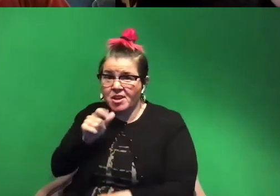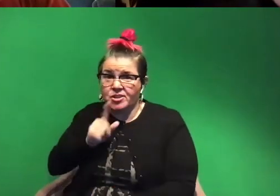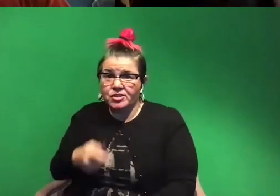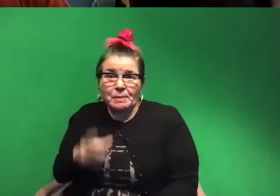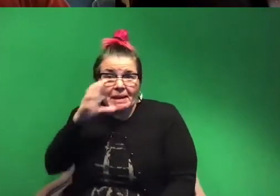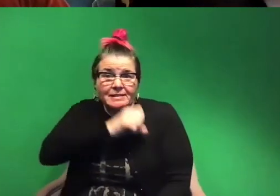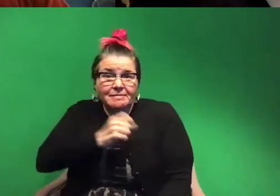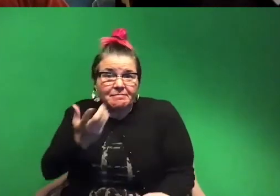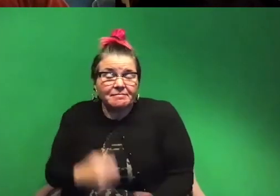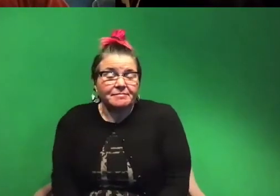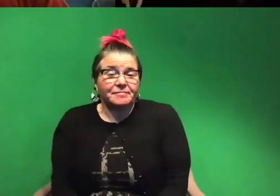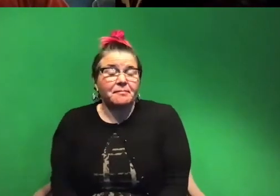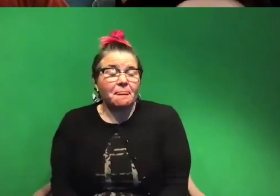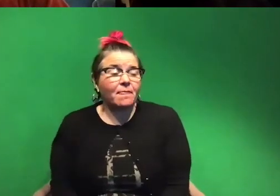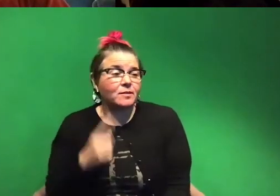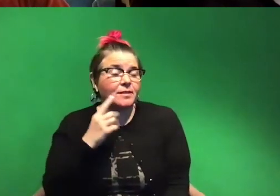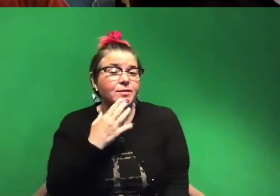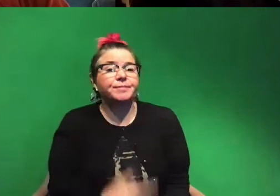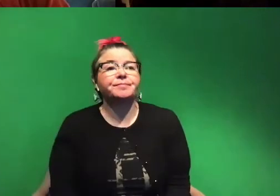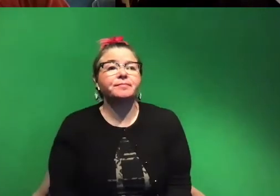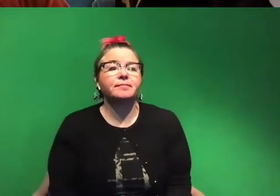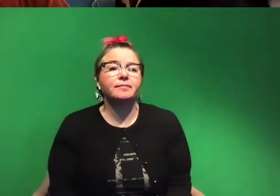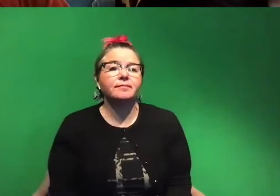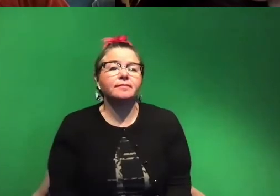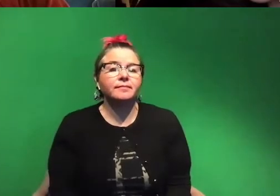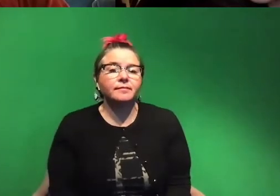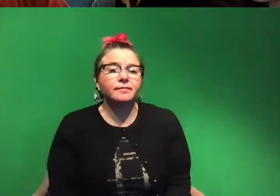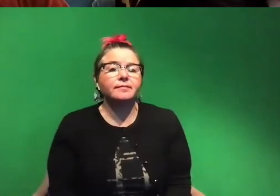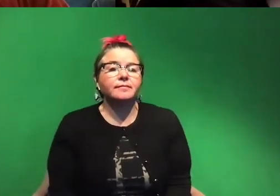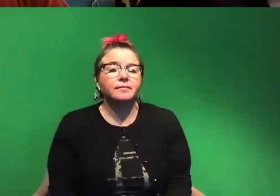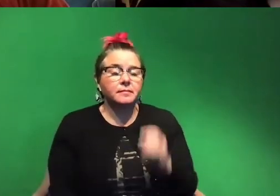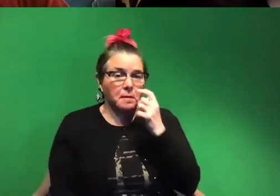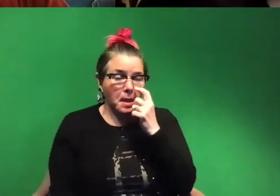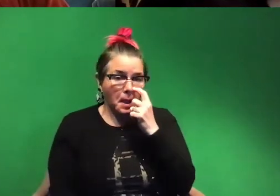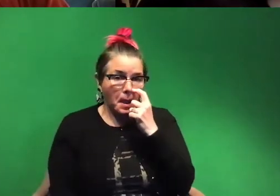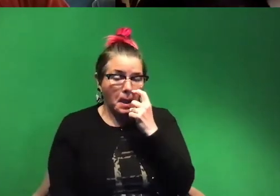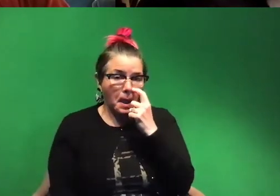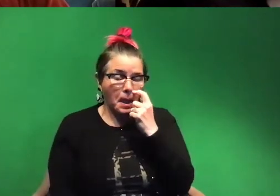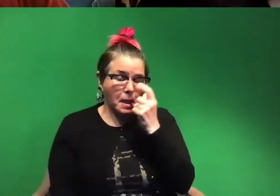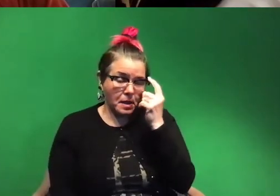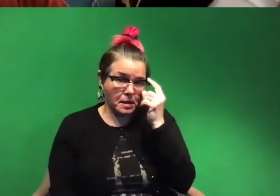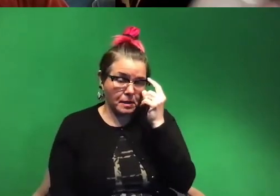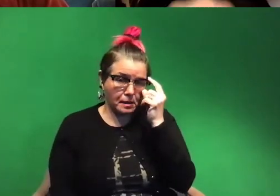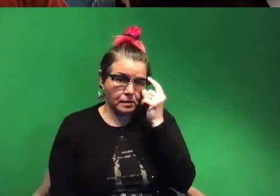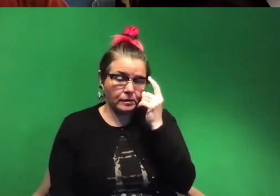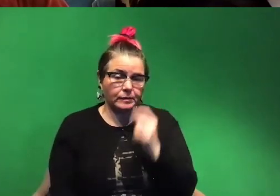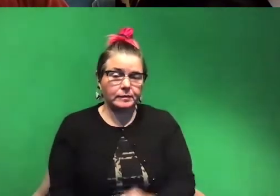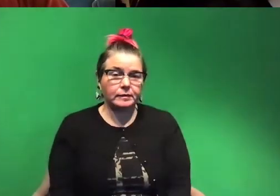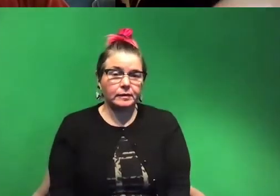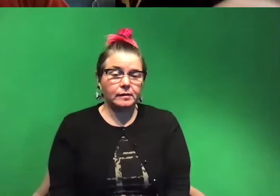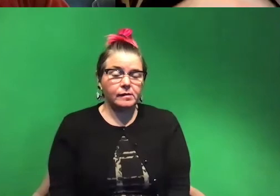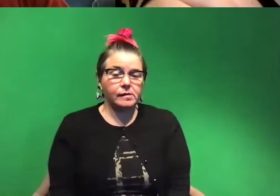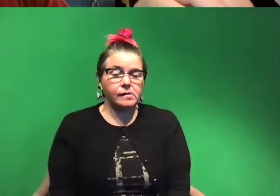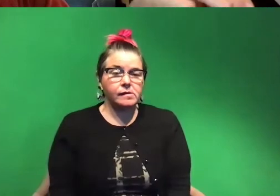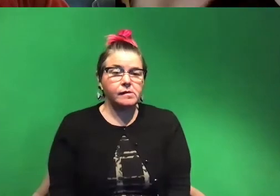Yeah, sounds good. So, all right, that answers Maria's question. Let's see. So, excuse me.